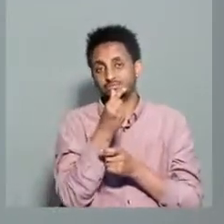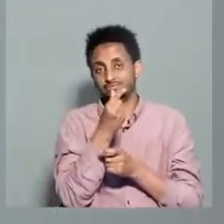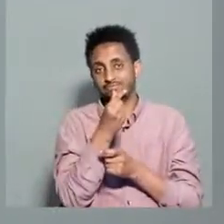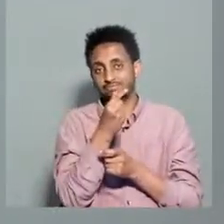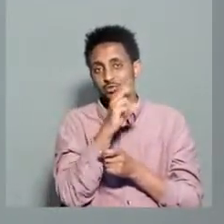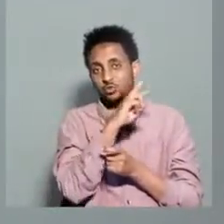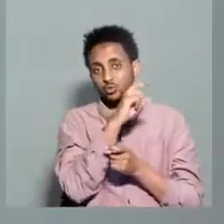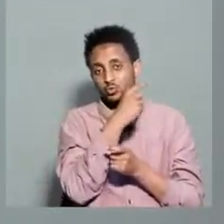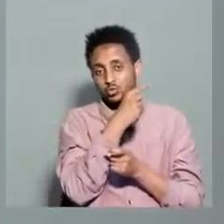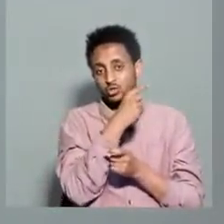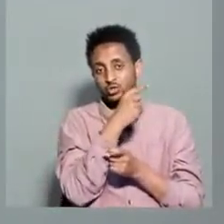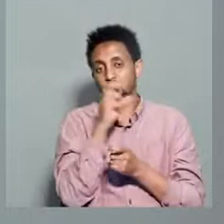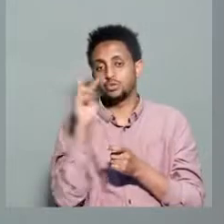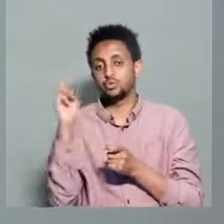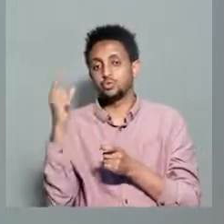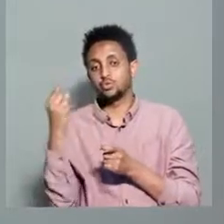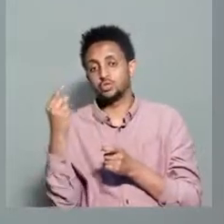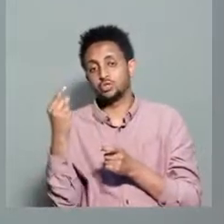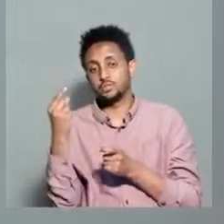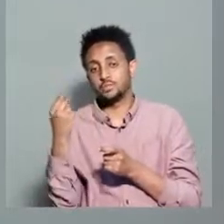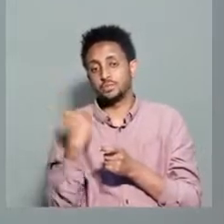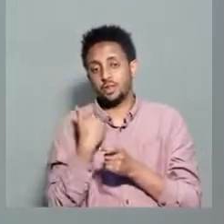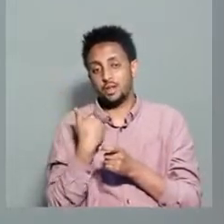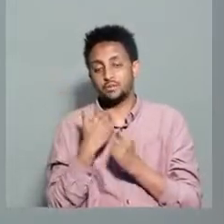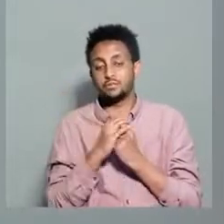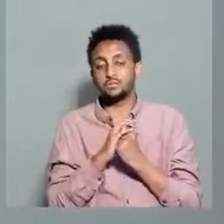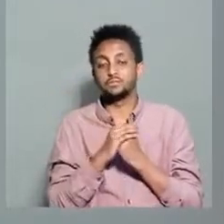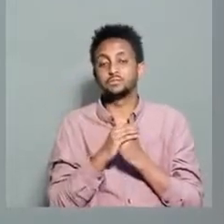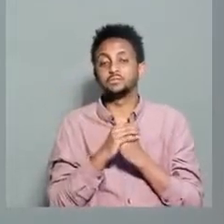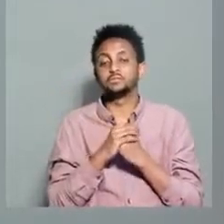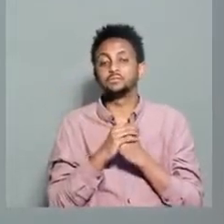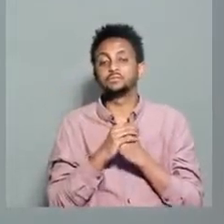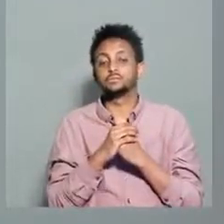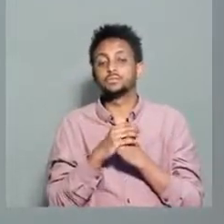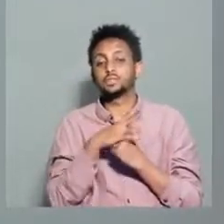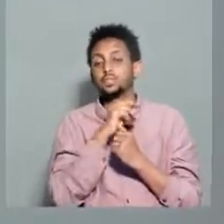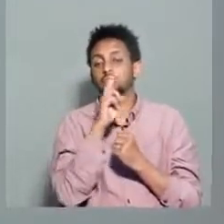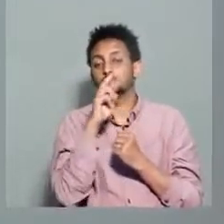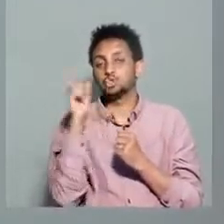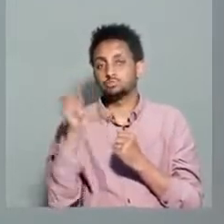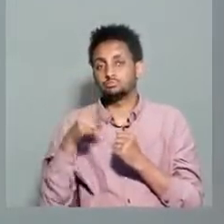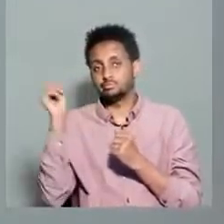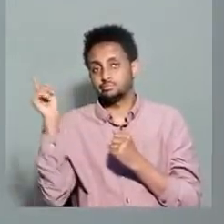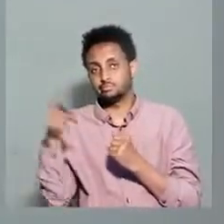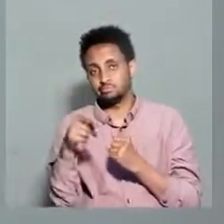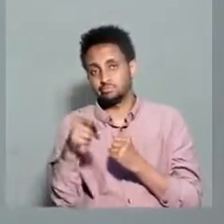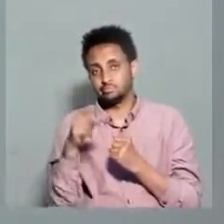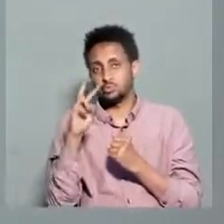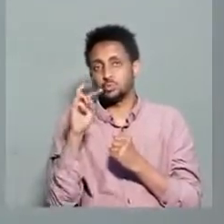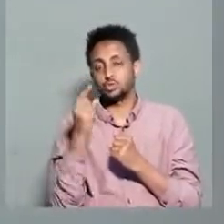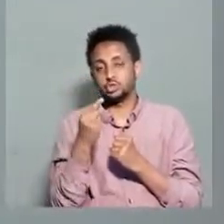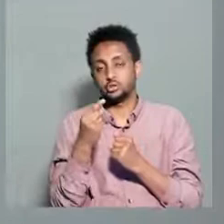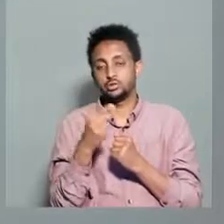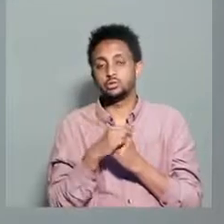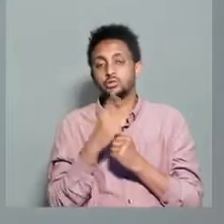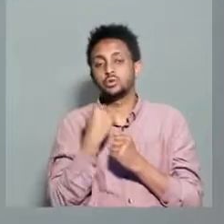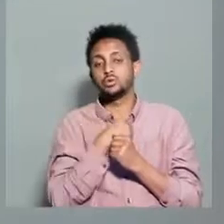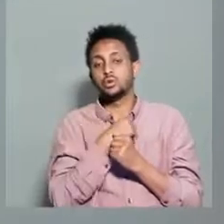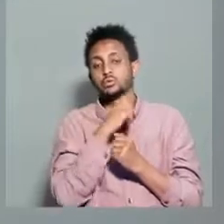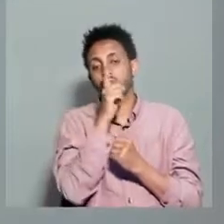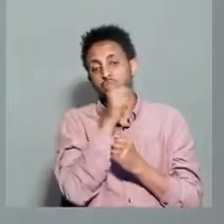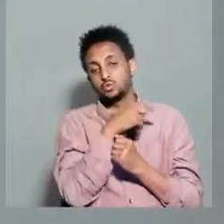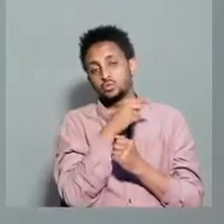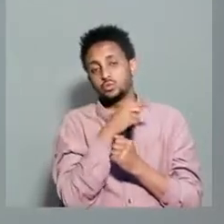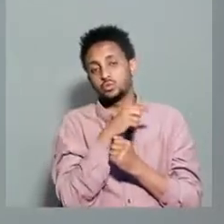2g here as well as 2g here. So 2g will be cancelled by 2g. When you are trying